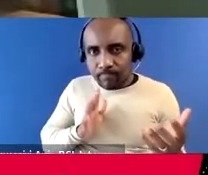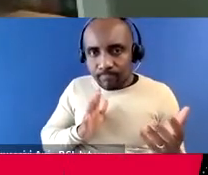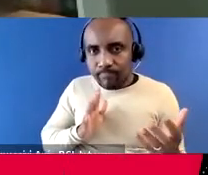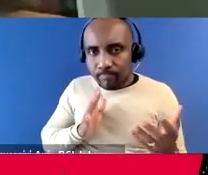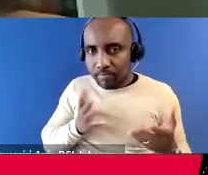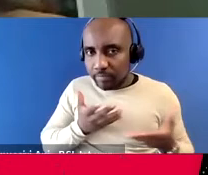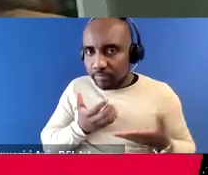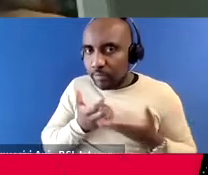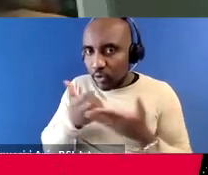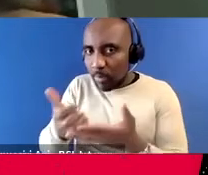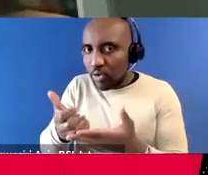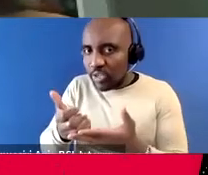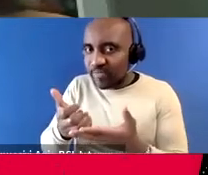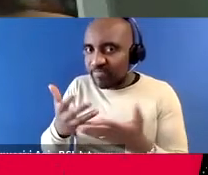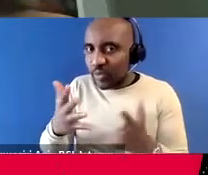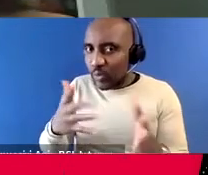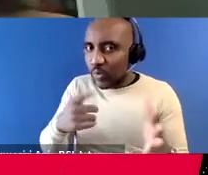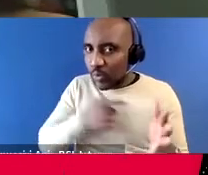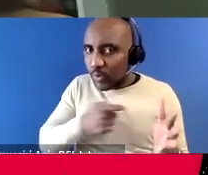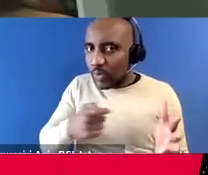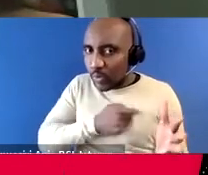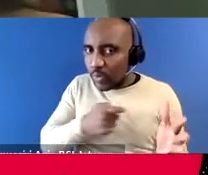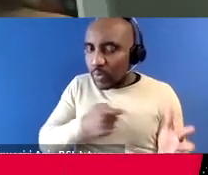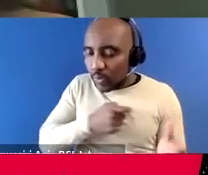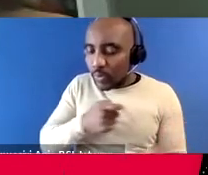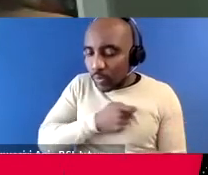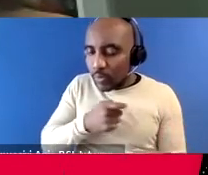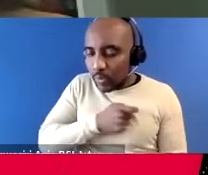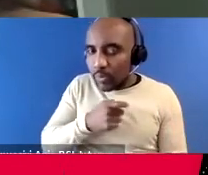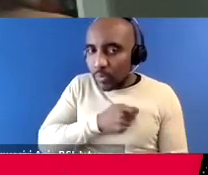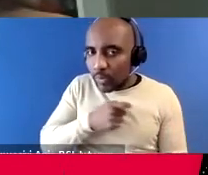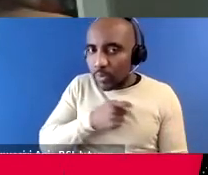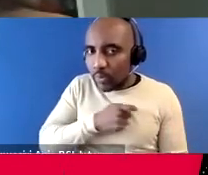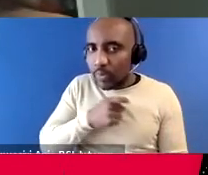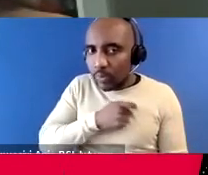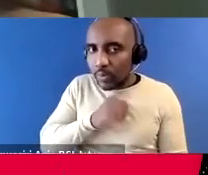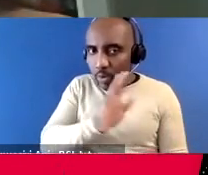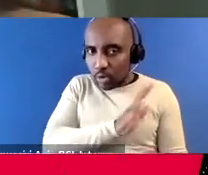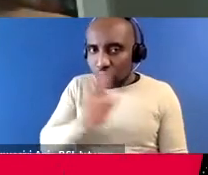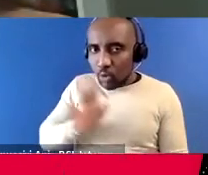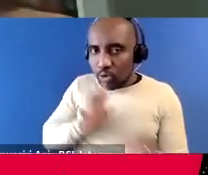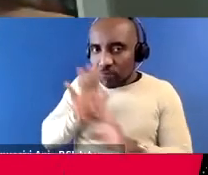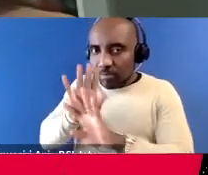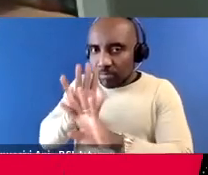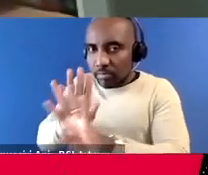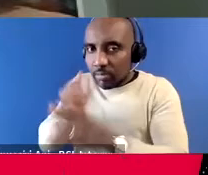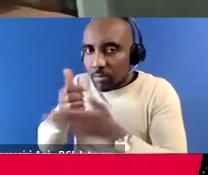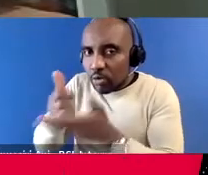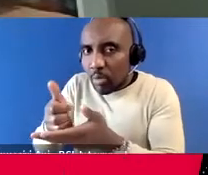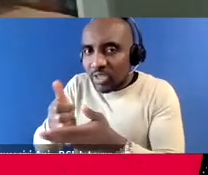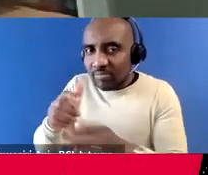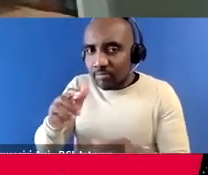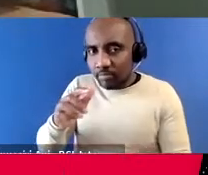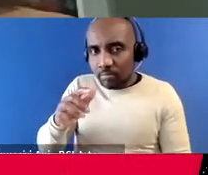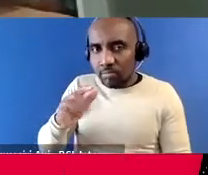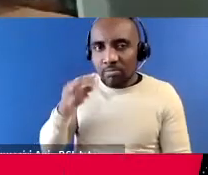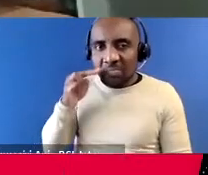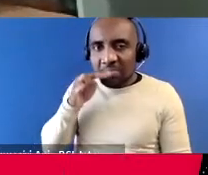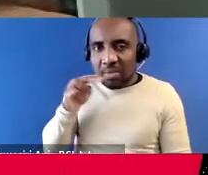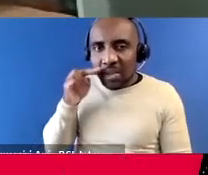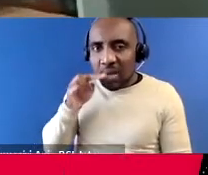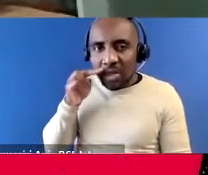really anxiety inducing the developments in Yemen. So